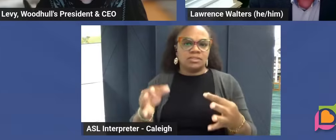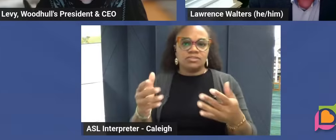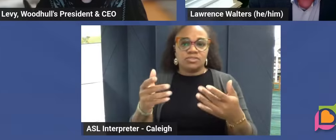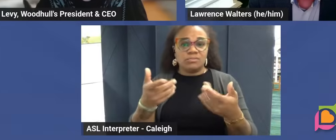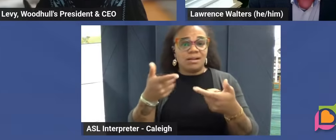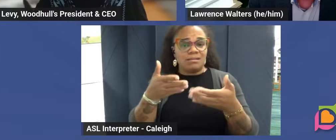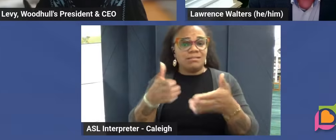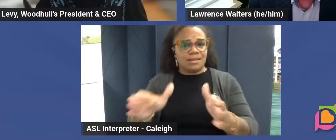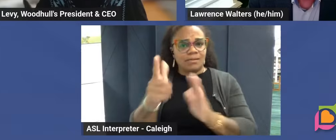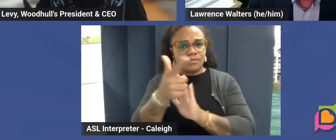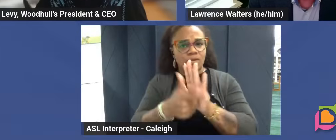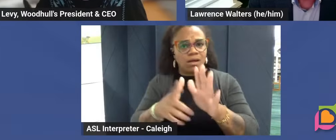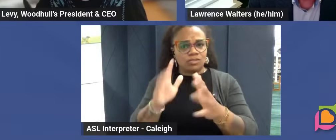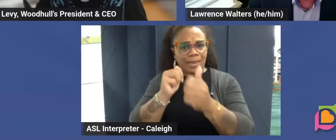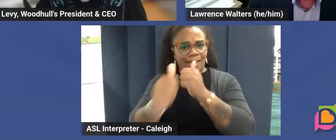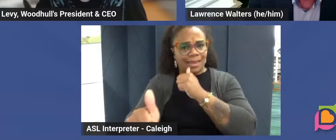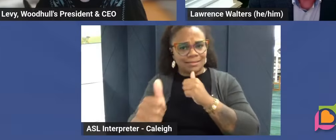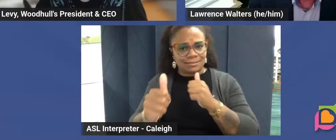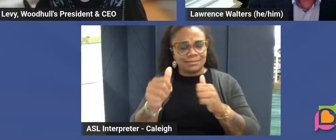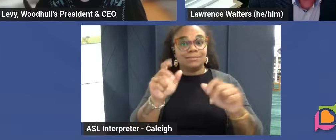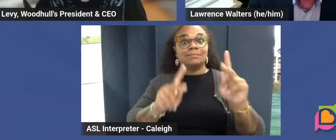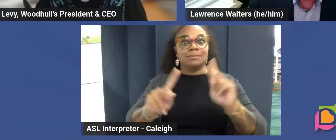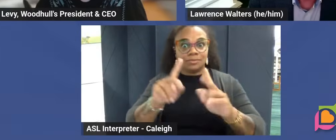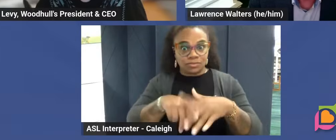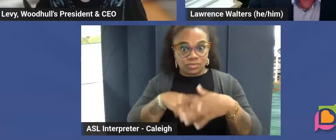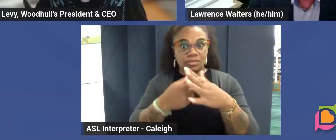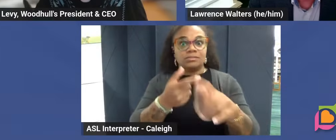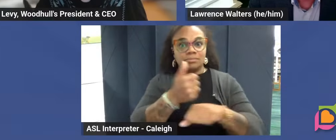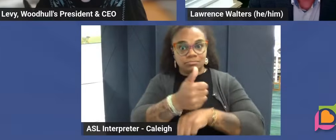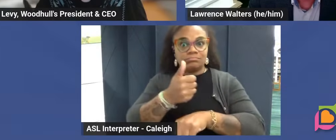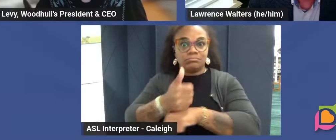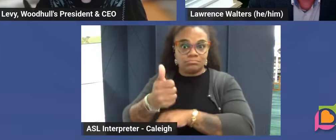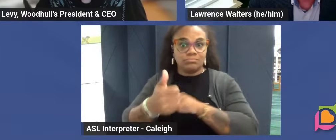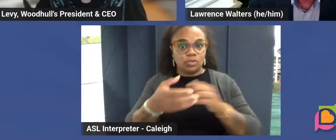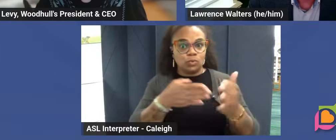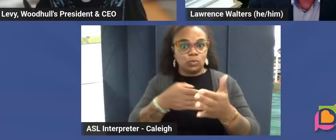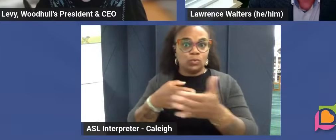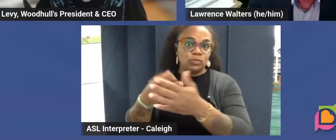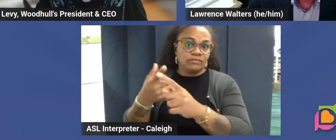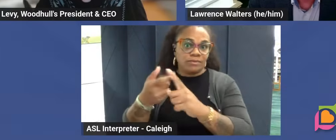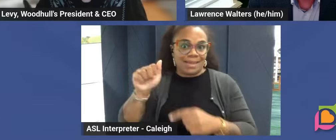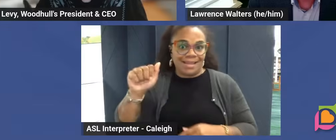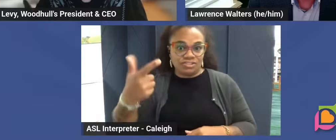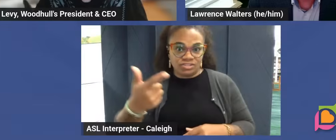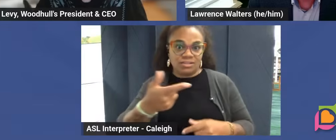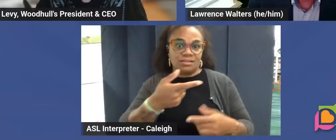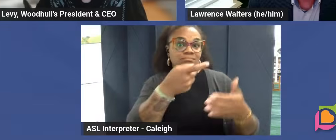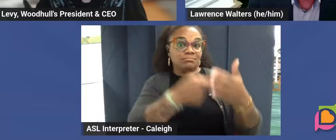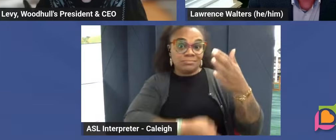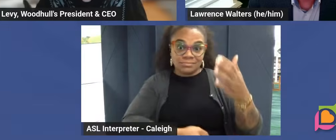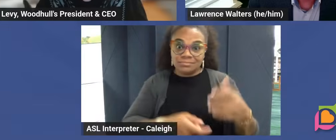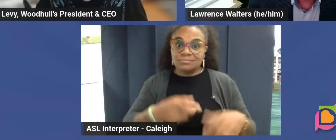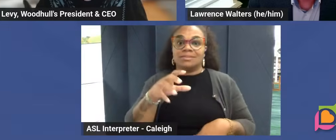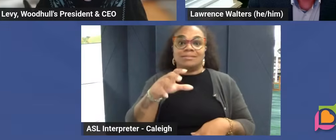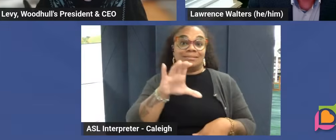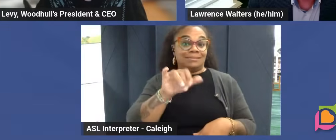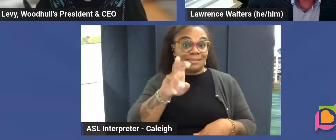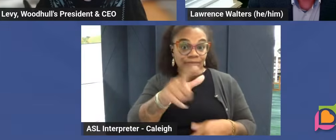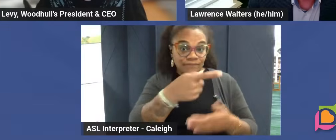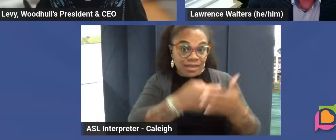into effect. People started getting prosecuted by the AG in the form of fines, civil fines and